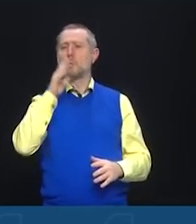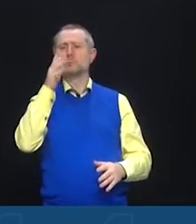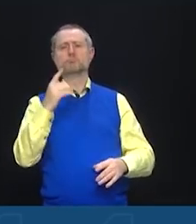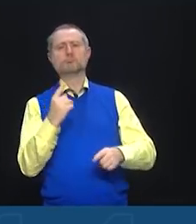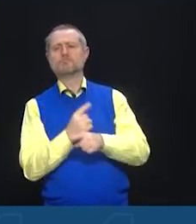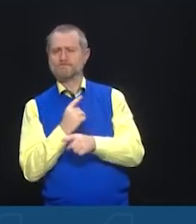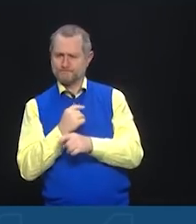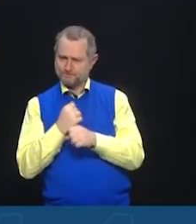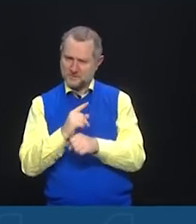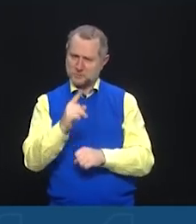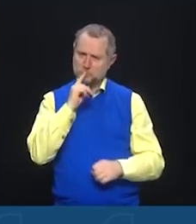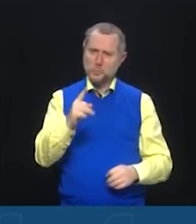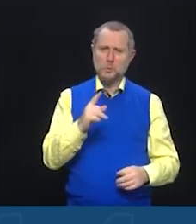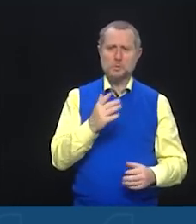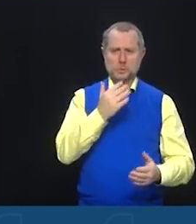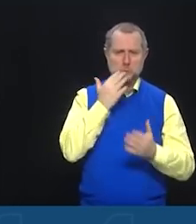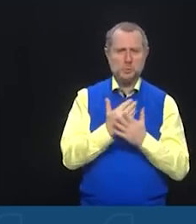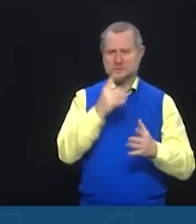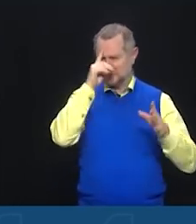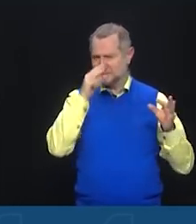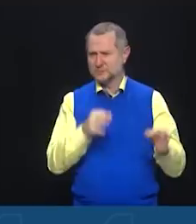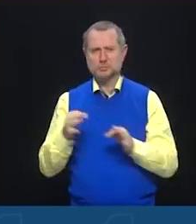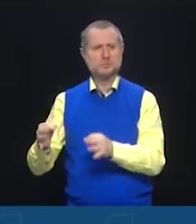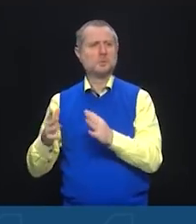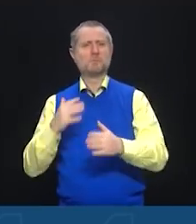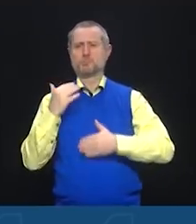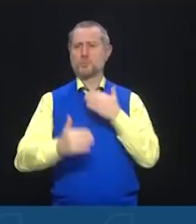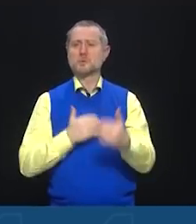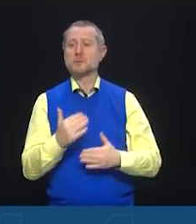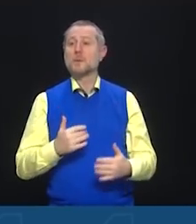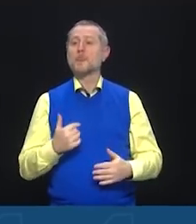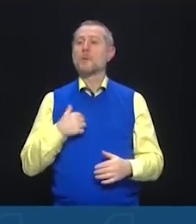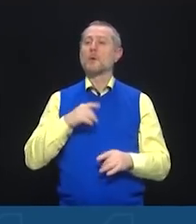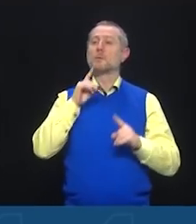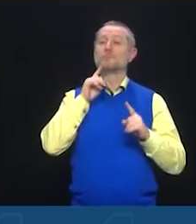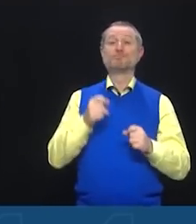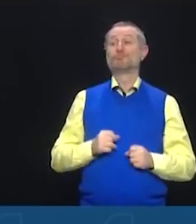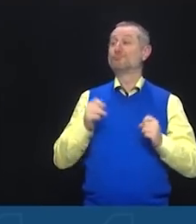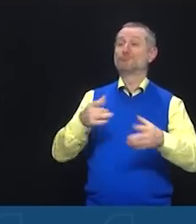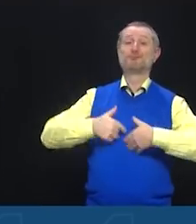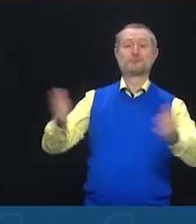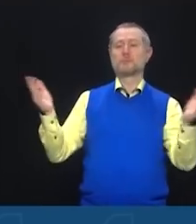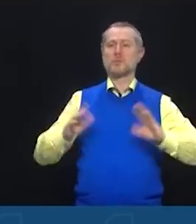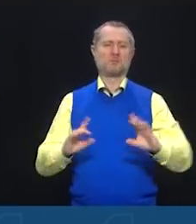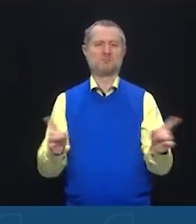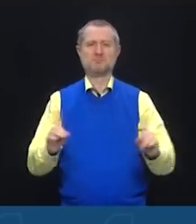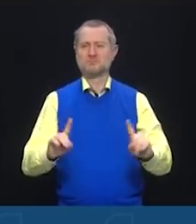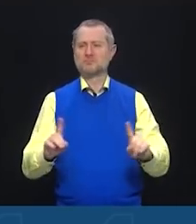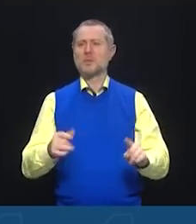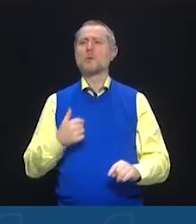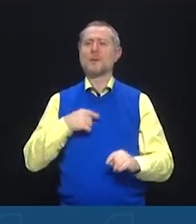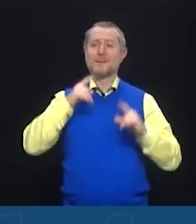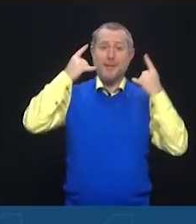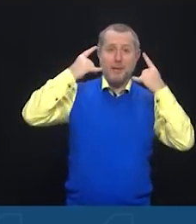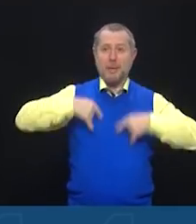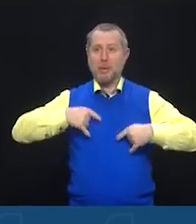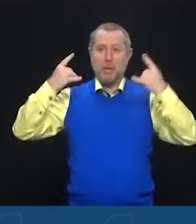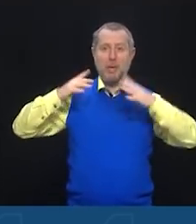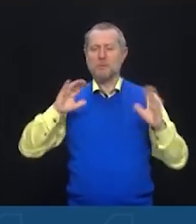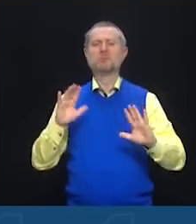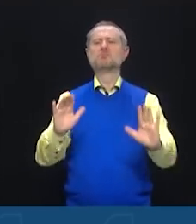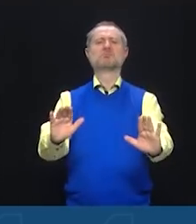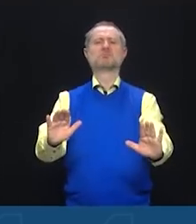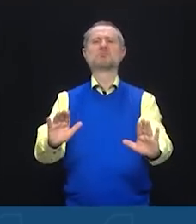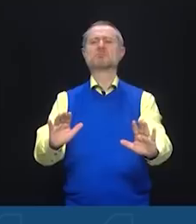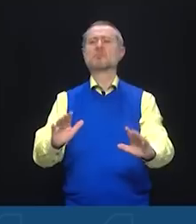not just an instinct, a reaction, just a gut feeling of when you have a mask on or not a mask off. You do